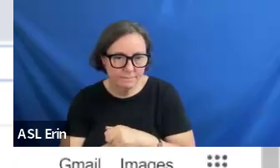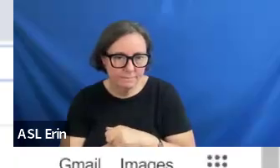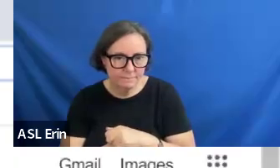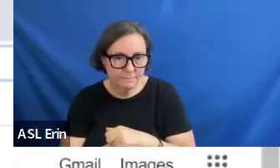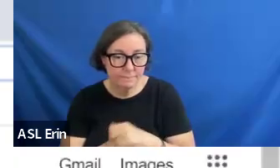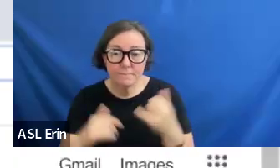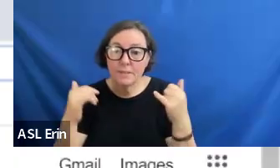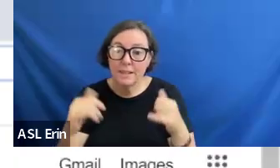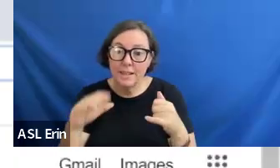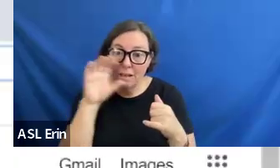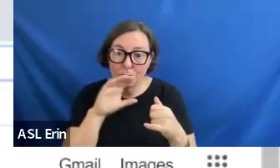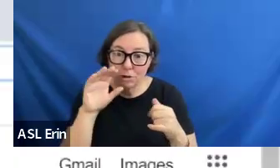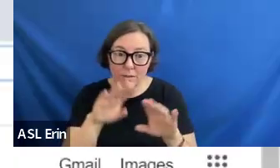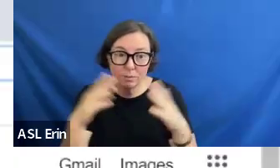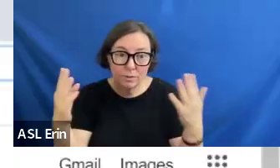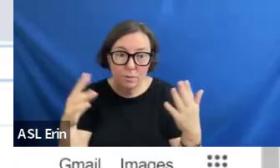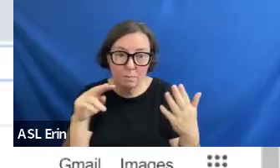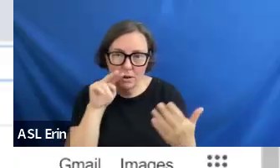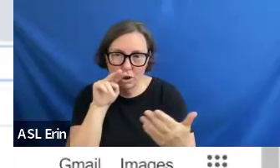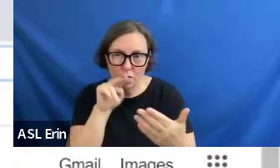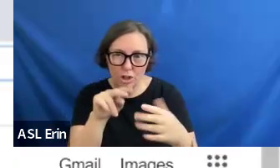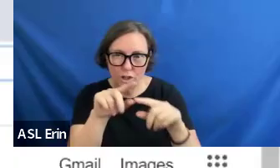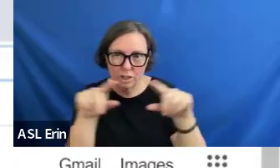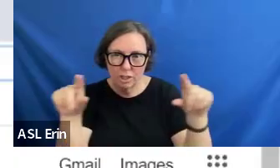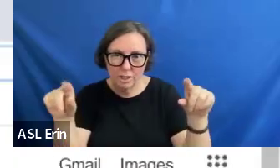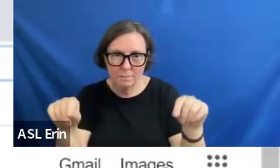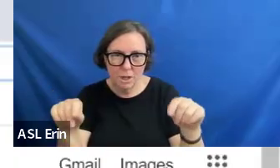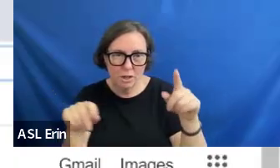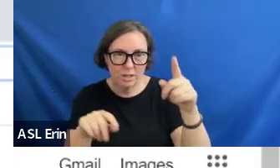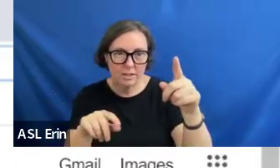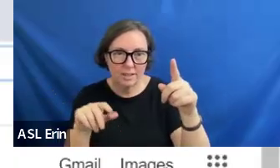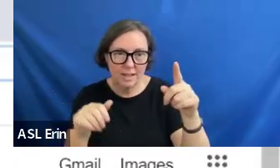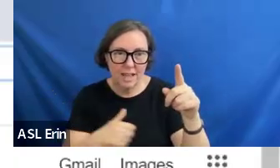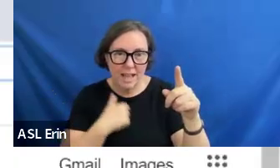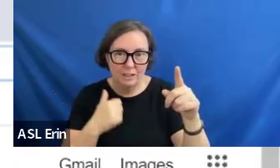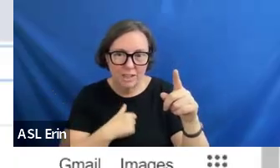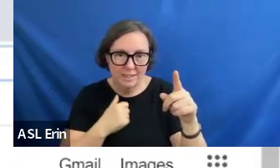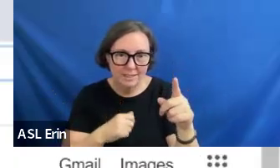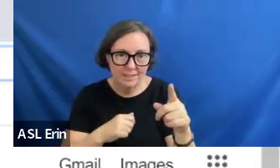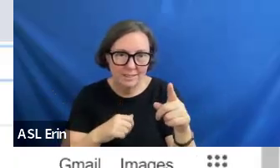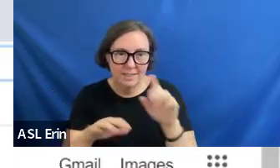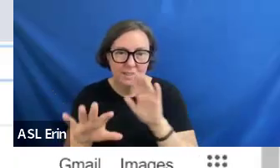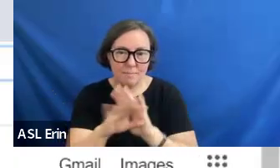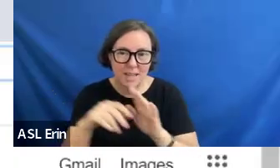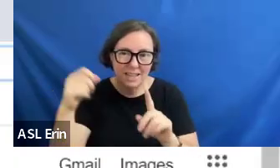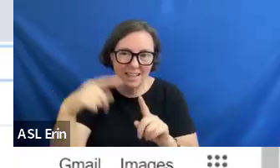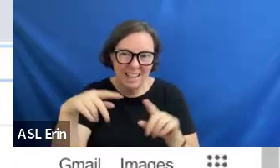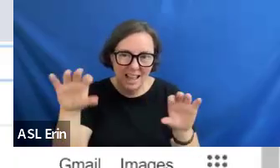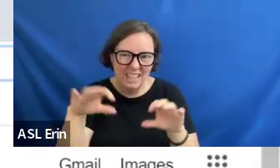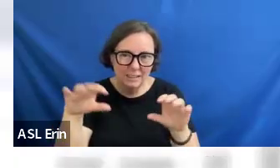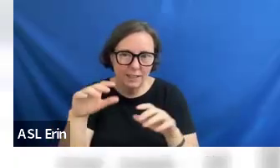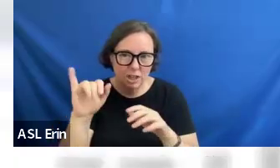Now that your browser is open, fix your gaze on the address bar. Again, select the activator icon